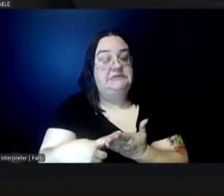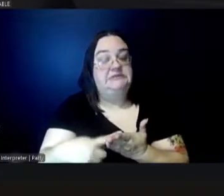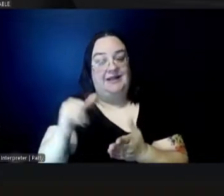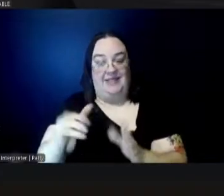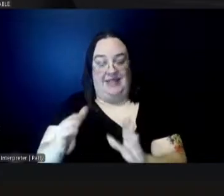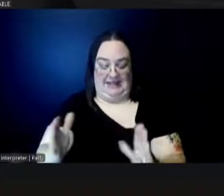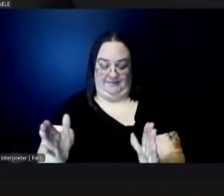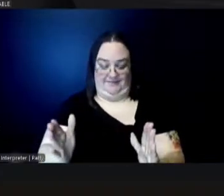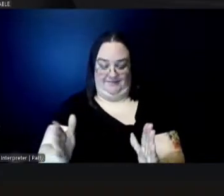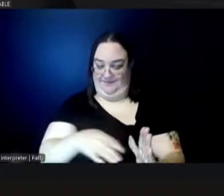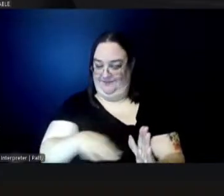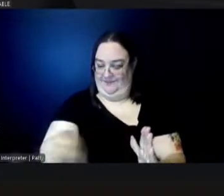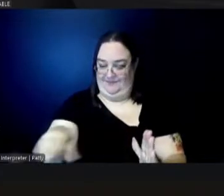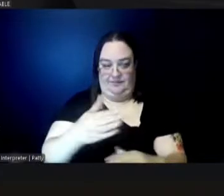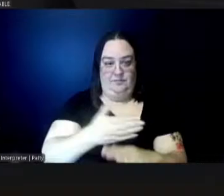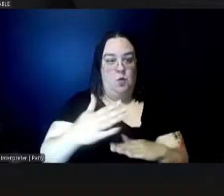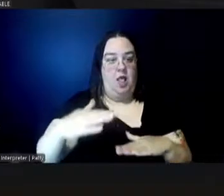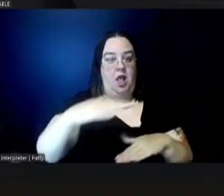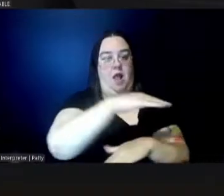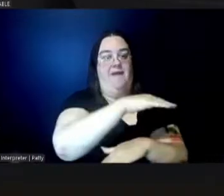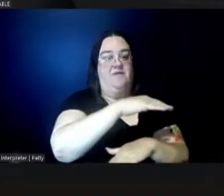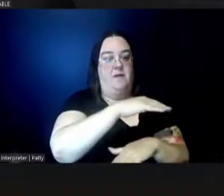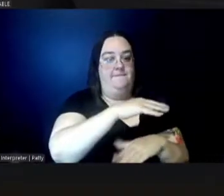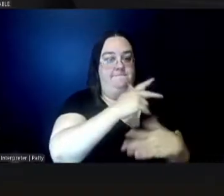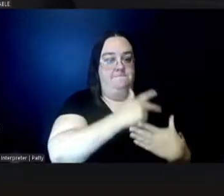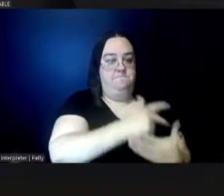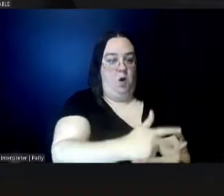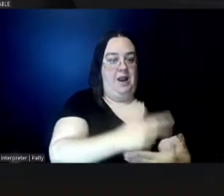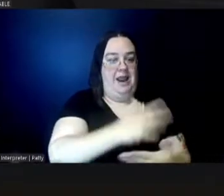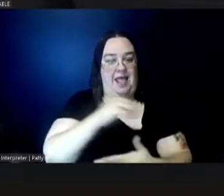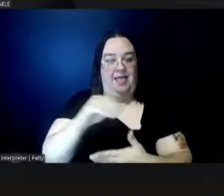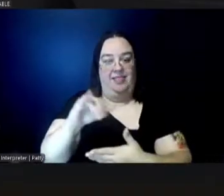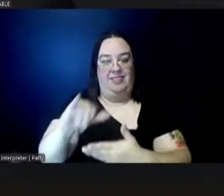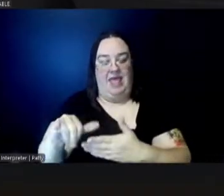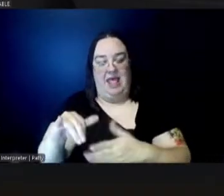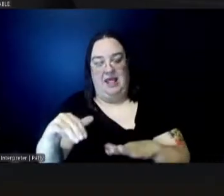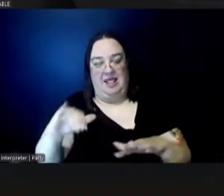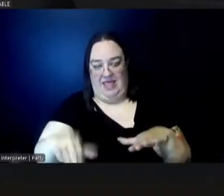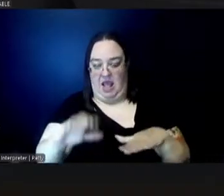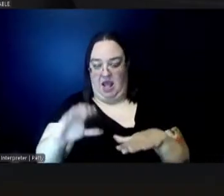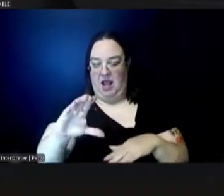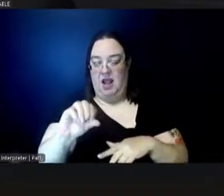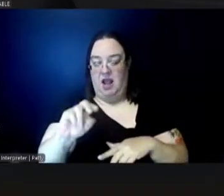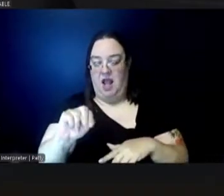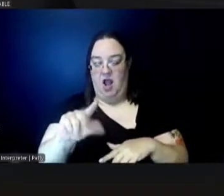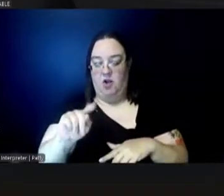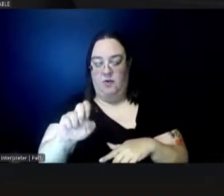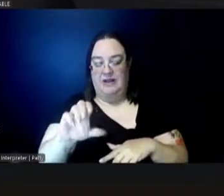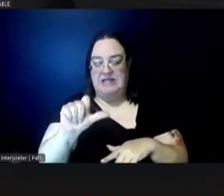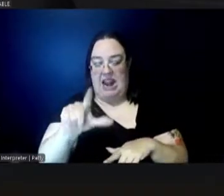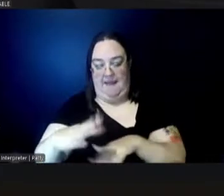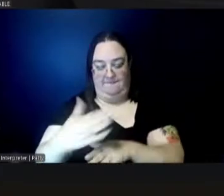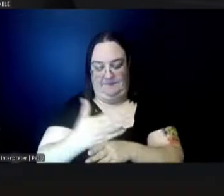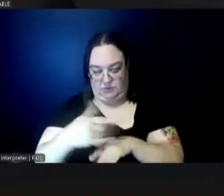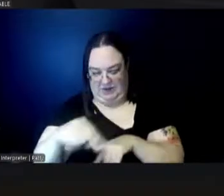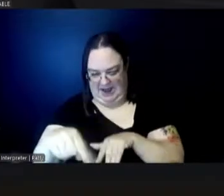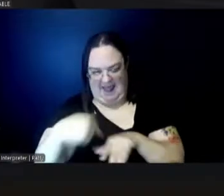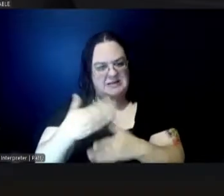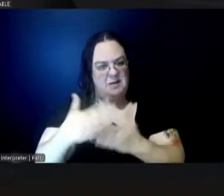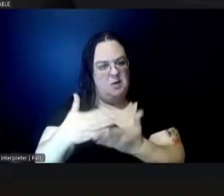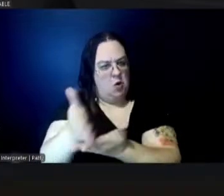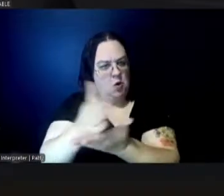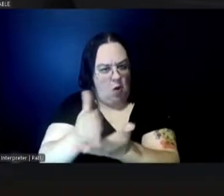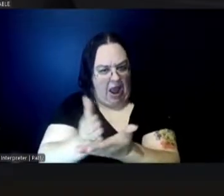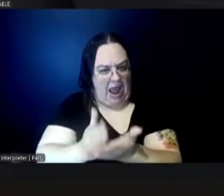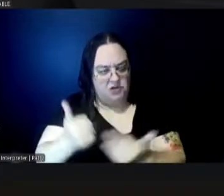covered parking and the building itself. On that side of the building, that concrete slab that's in between has some cracks, and we're trying to figure out what to do